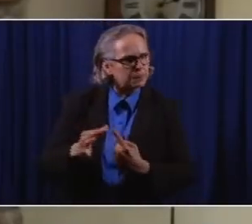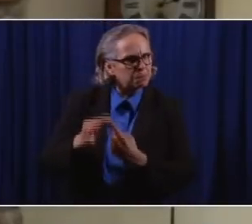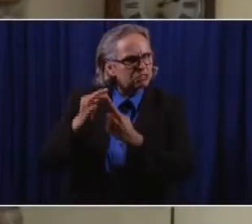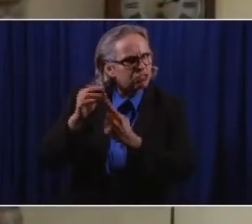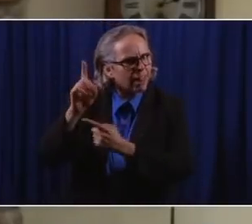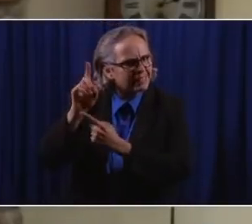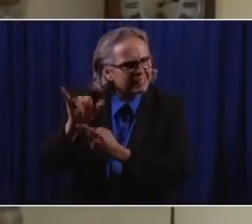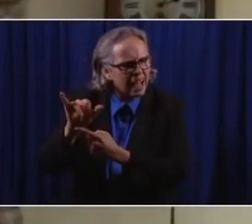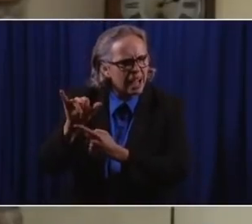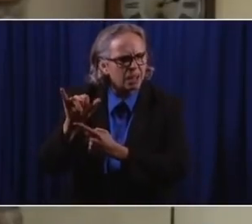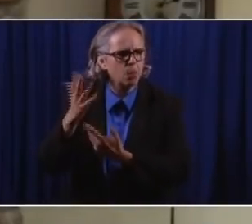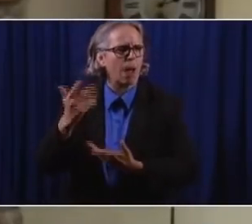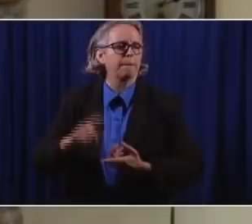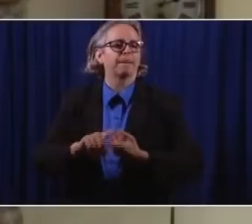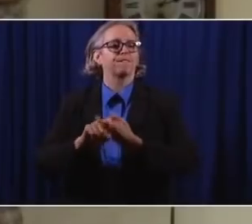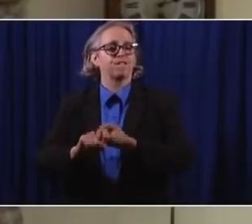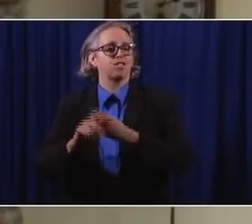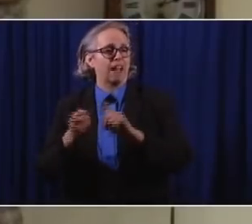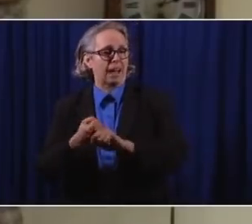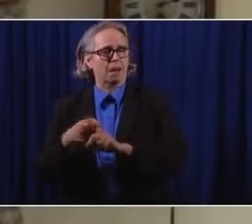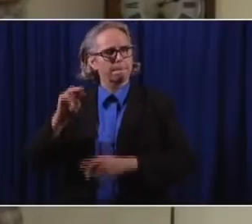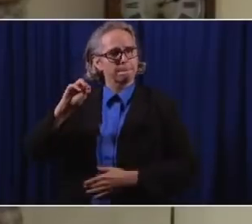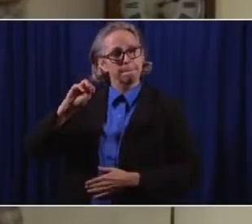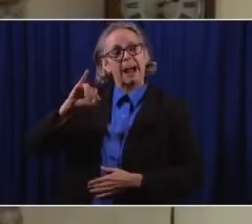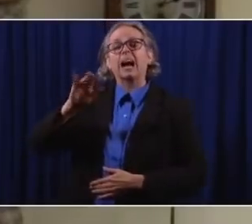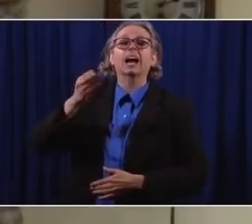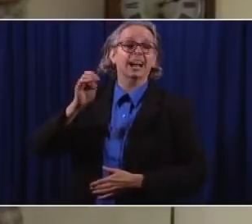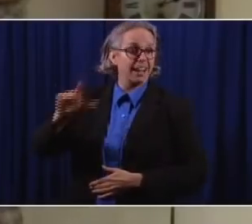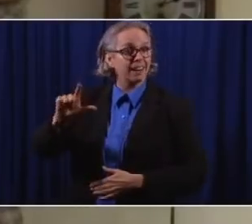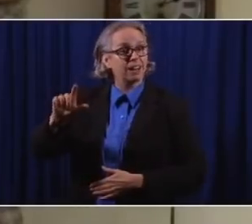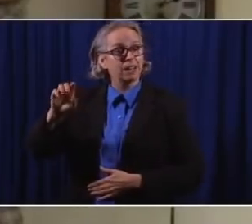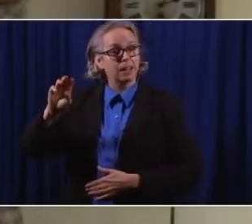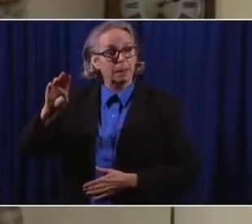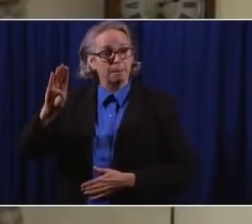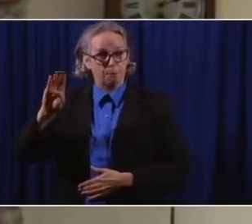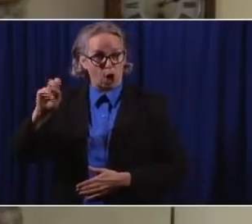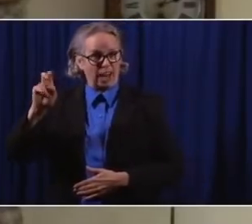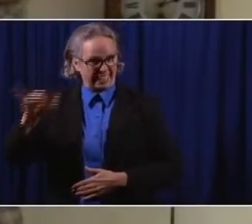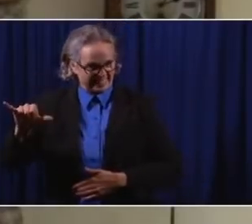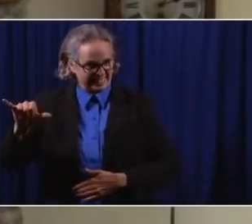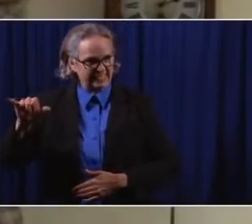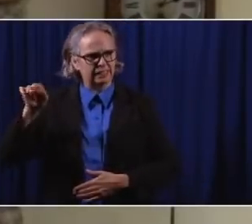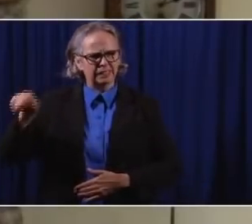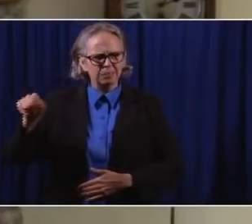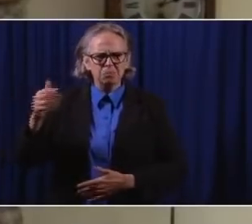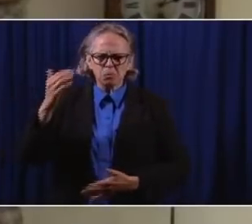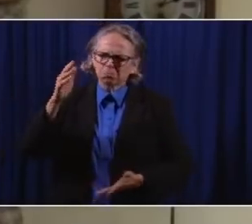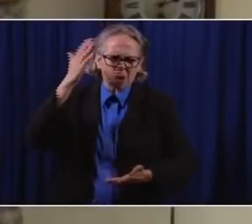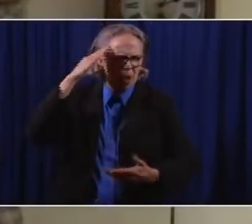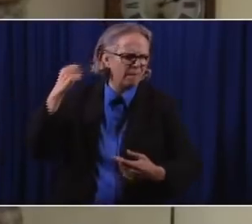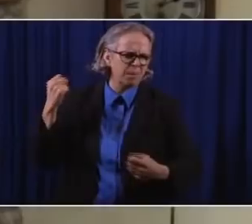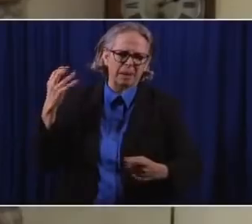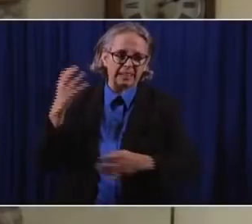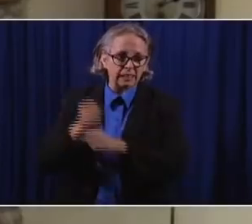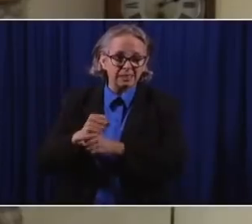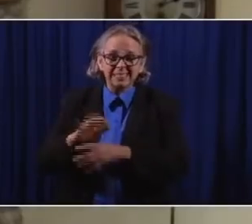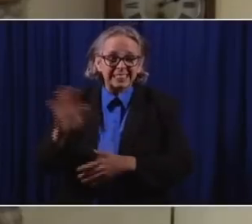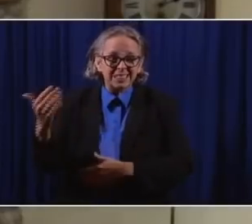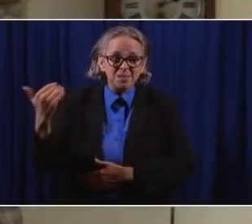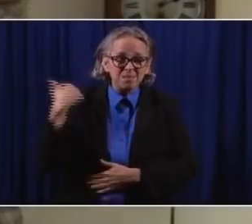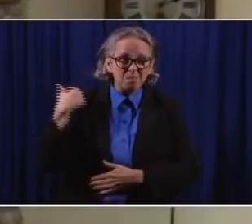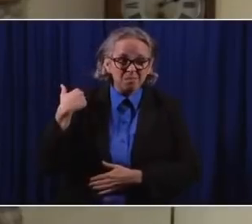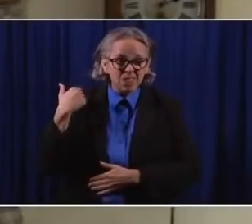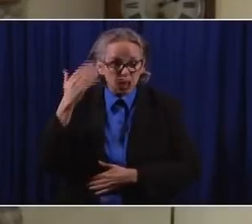with me for many years, he said, "You know, Governor, what today is?" And I said, "I have no idea what today is. It's Thursday."